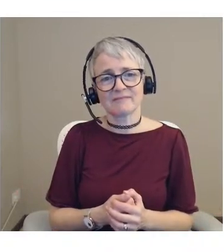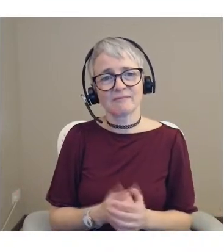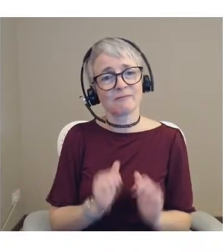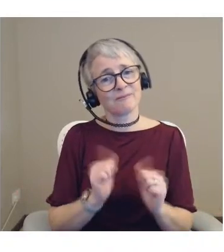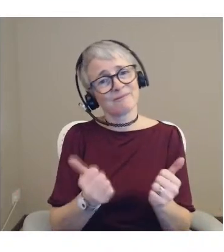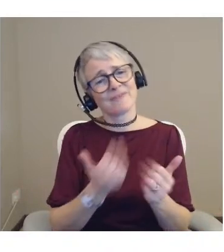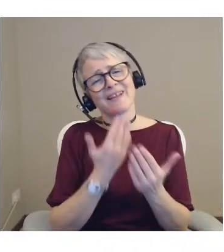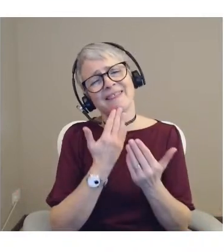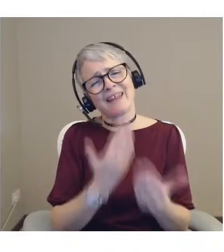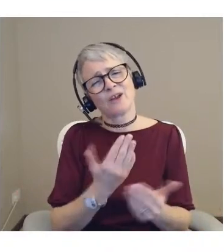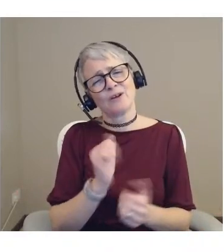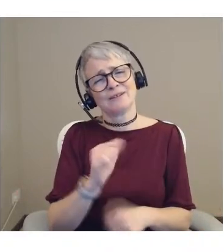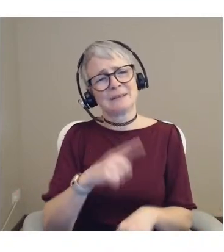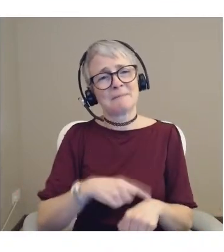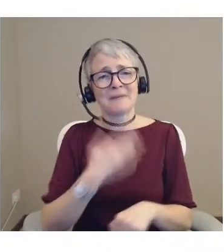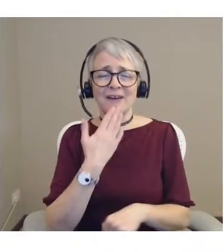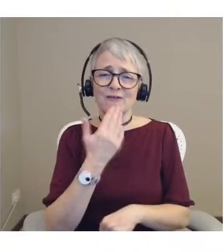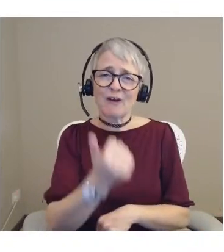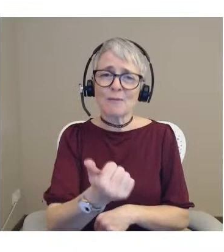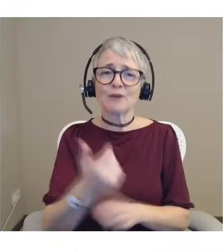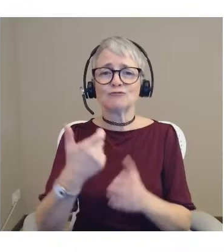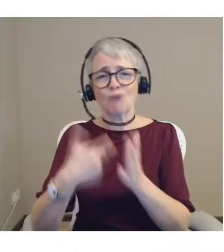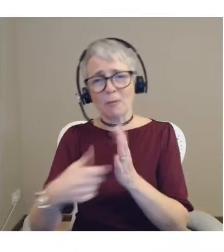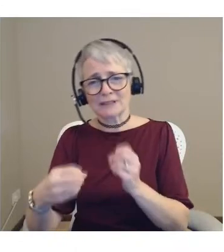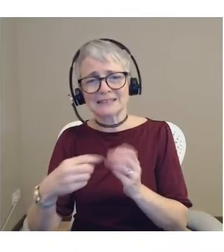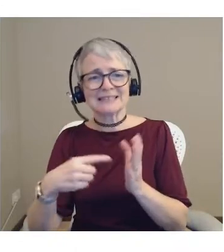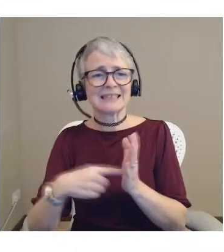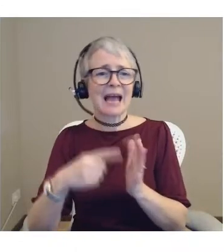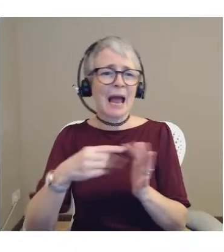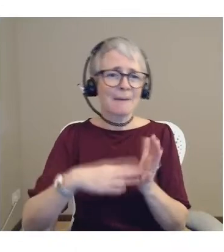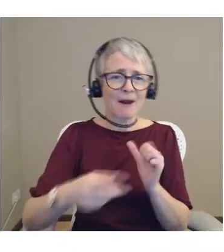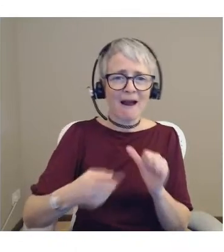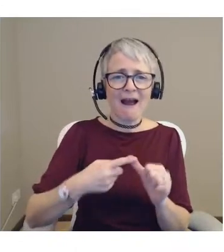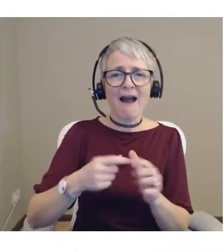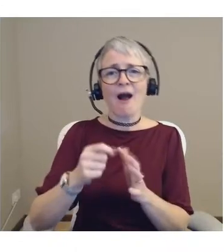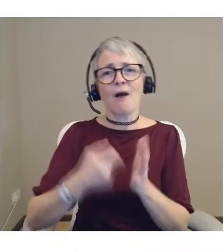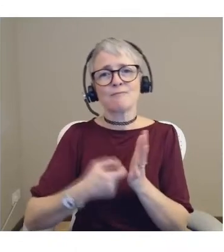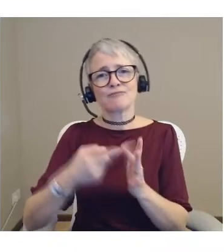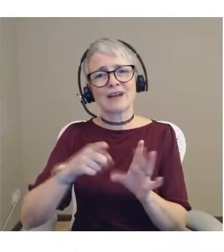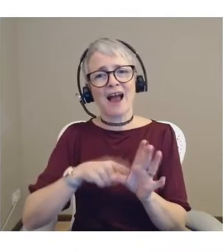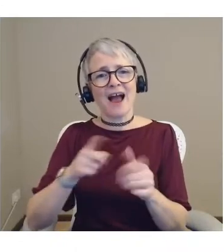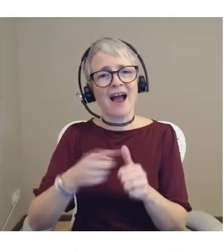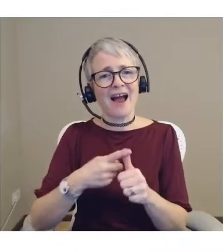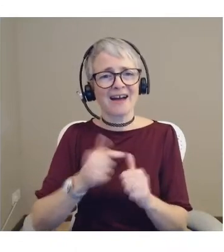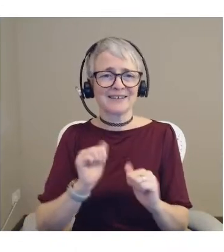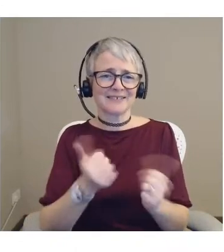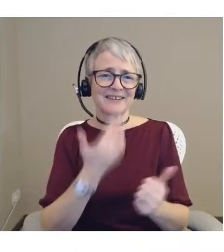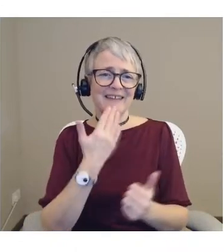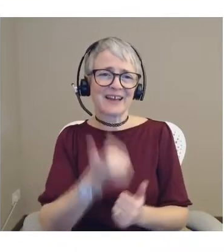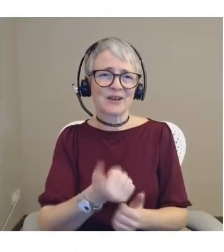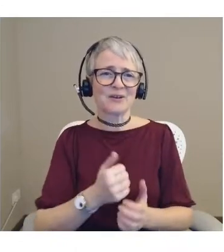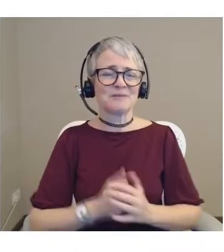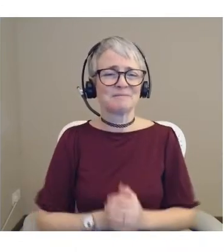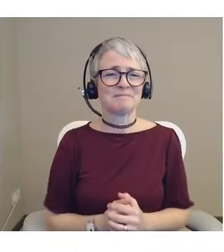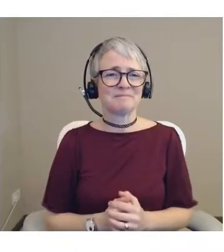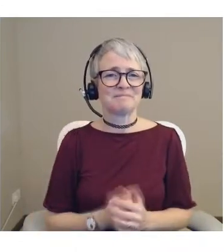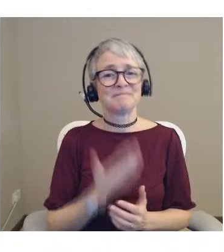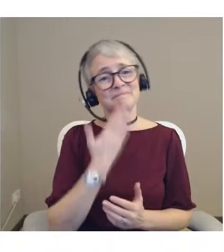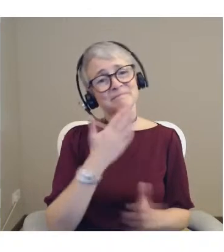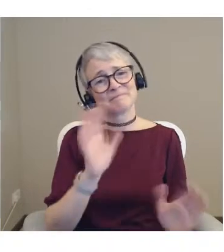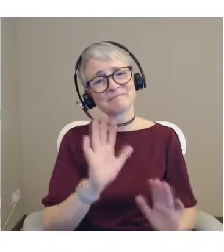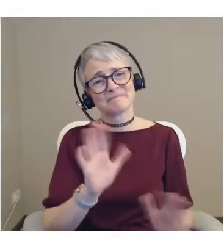you very, very much, Robert, Emma and Priya, for joining us today. Thank you. Thank you. Thanks everyone.